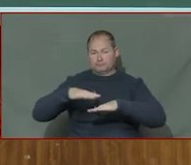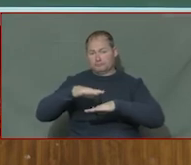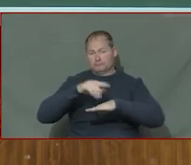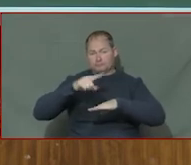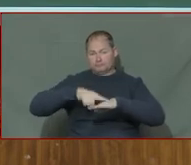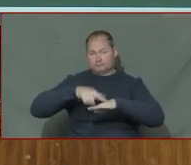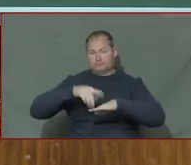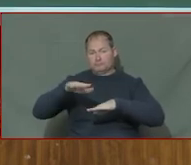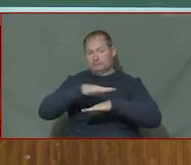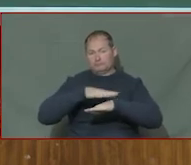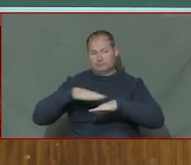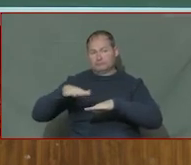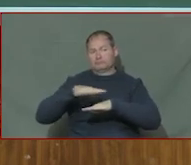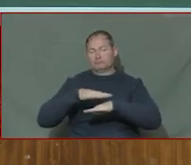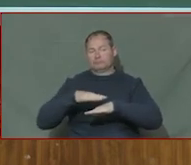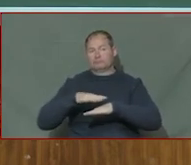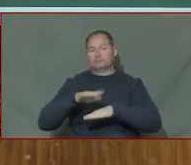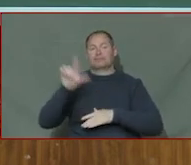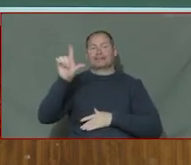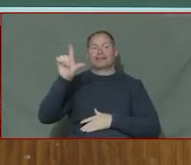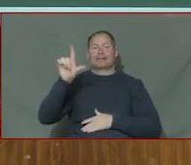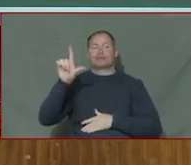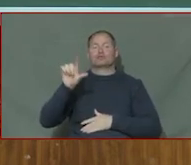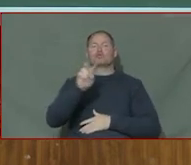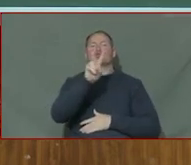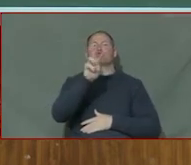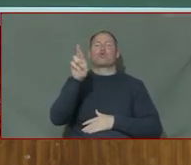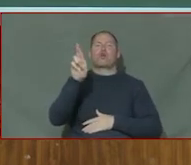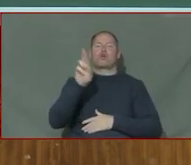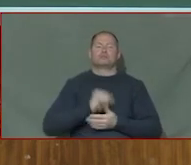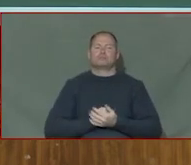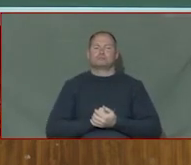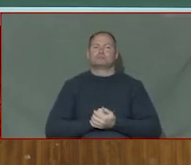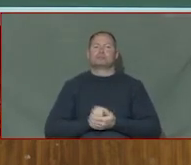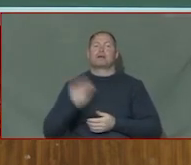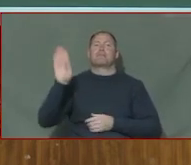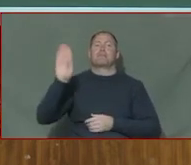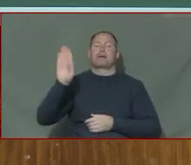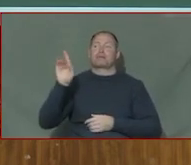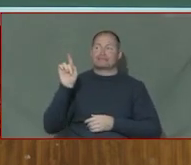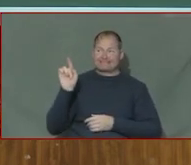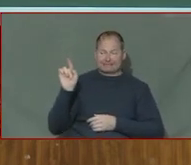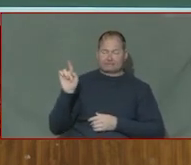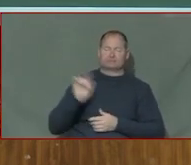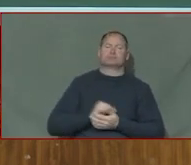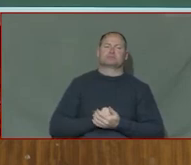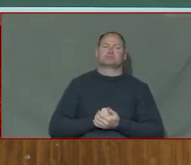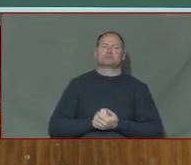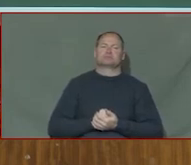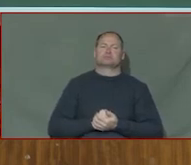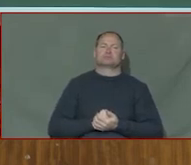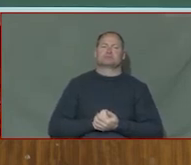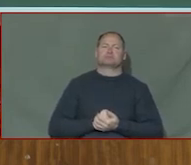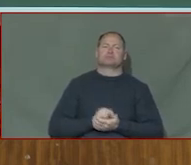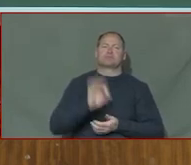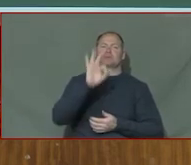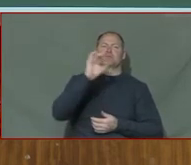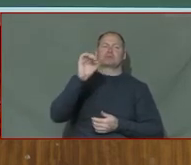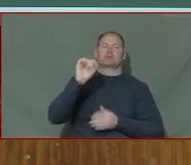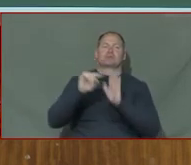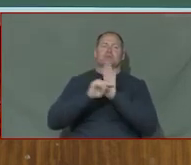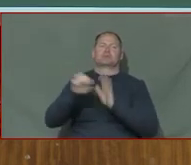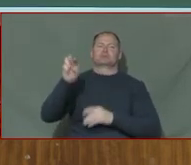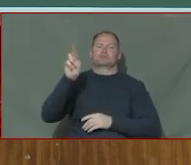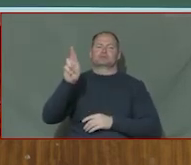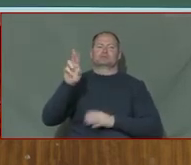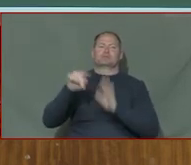the length here is 2r. The breadth is 30 minus r